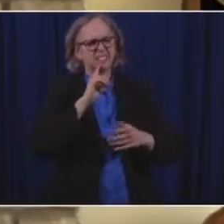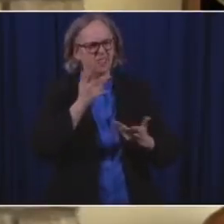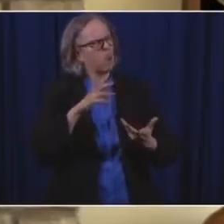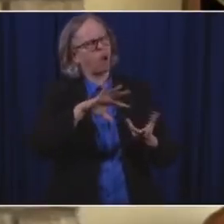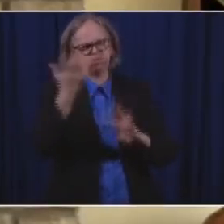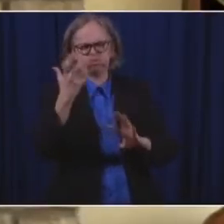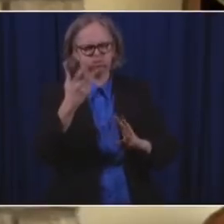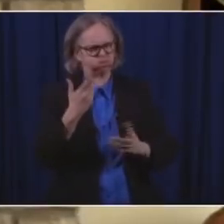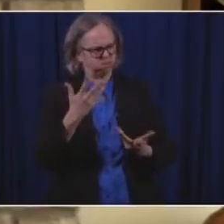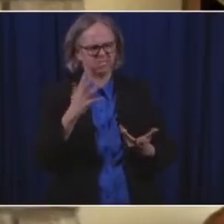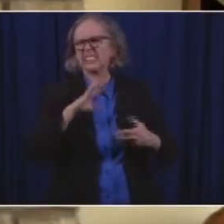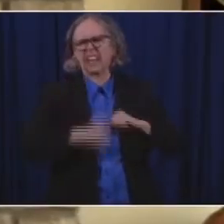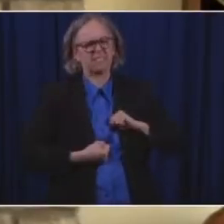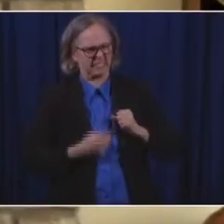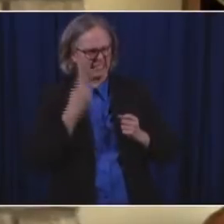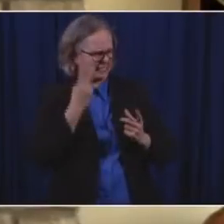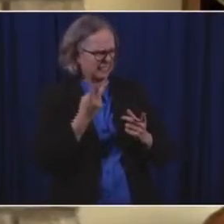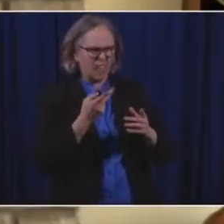our nursing homes